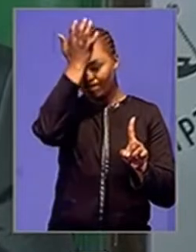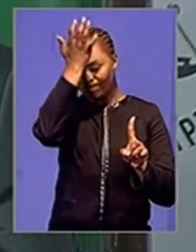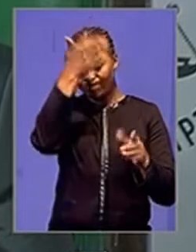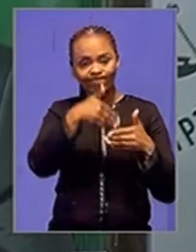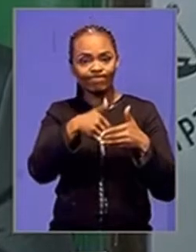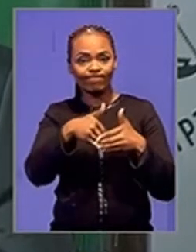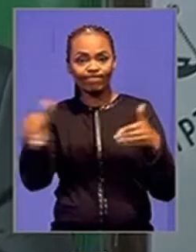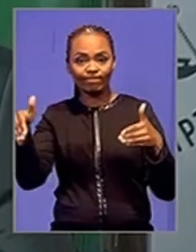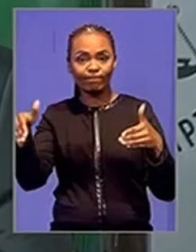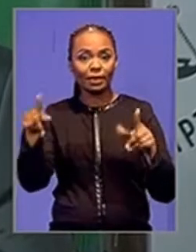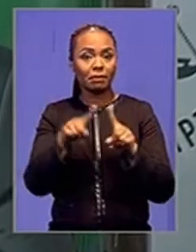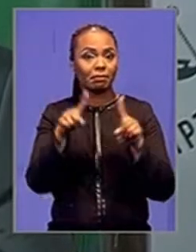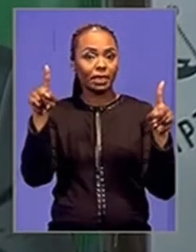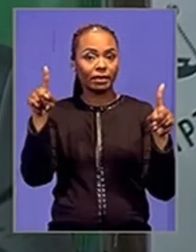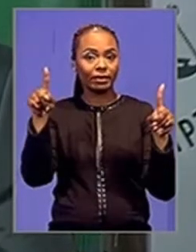without